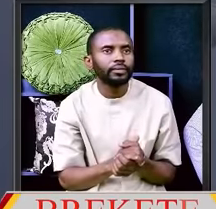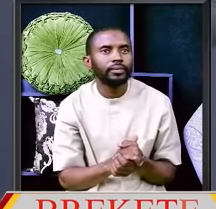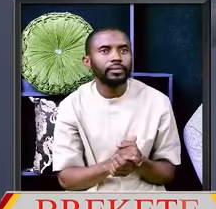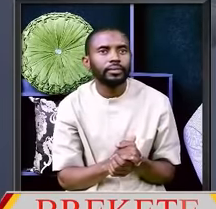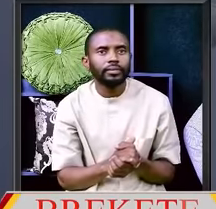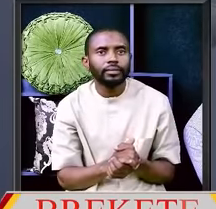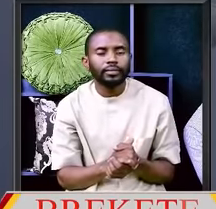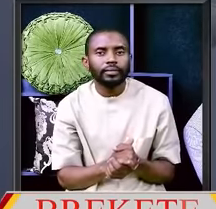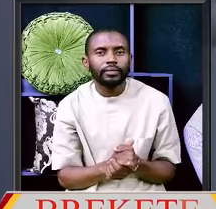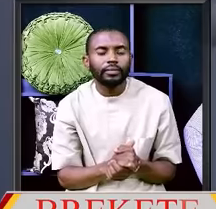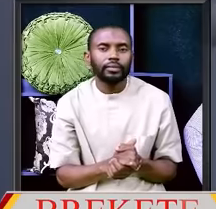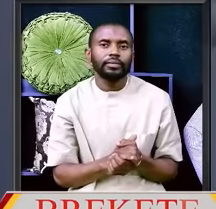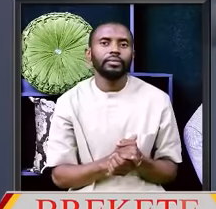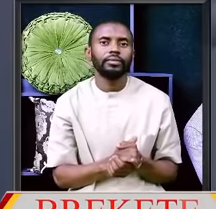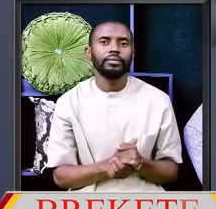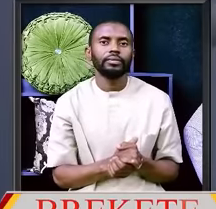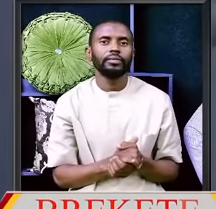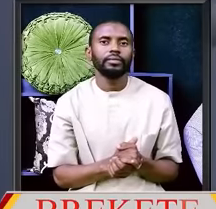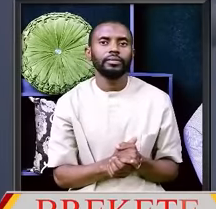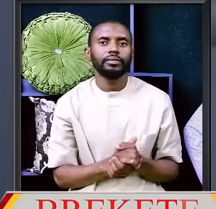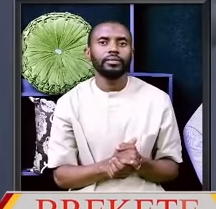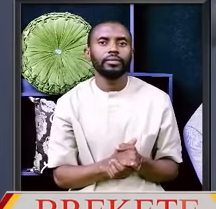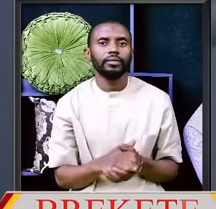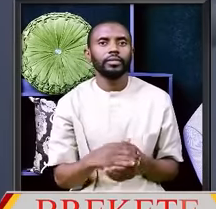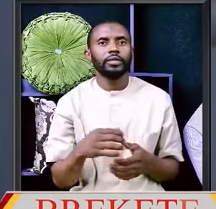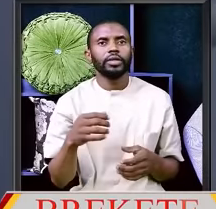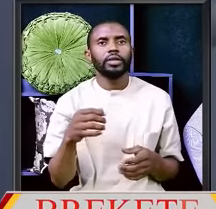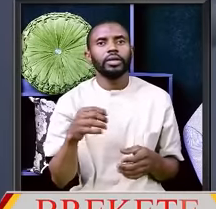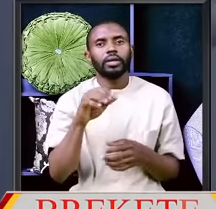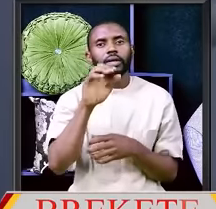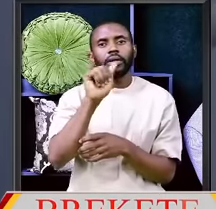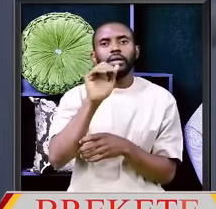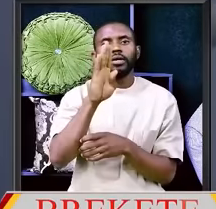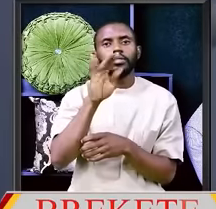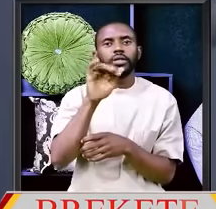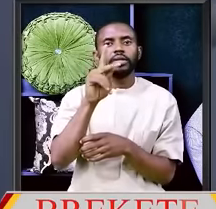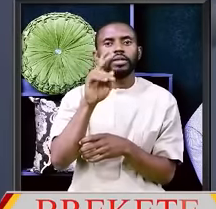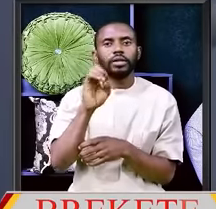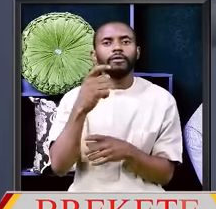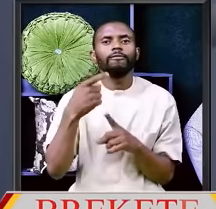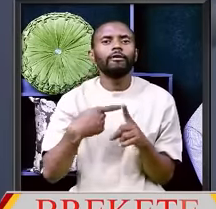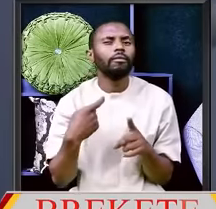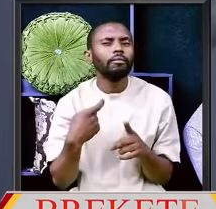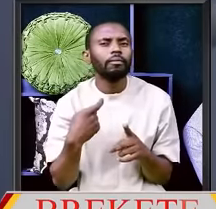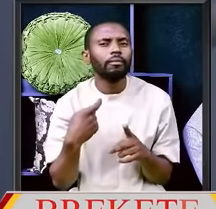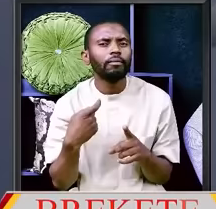Good morning. This is Abike. Okay. Abike from where, ma?